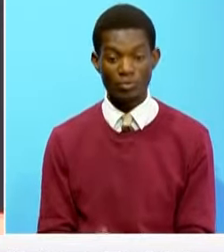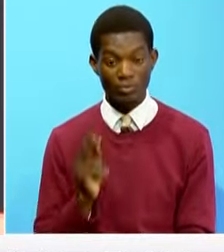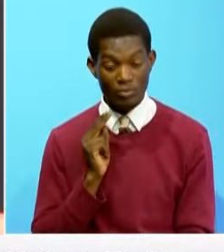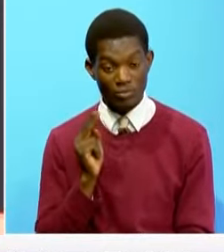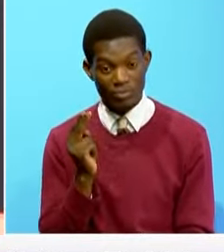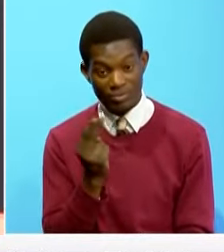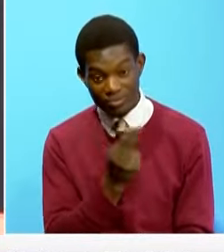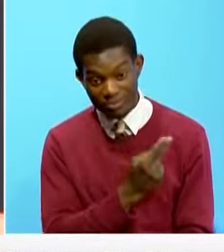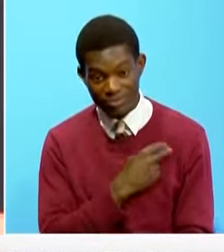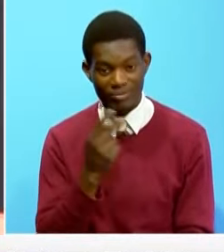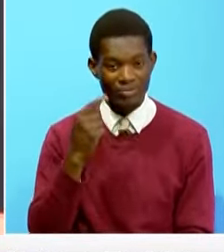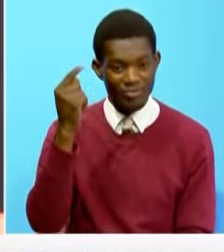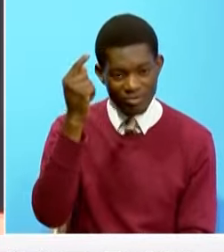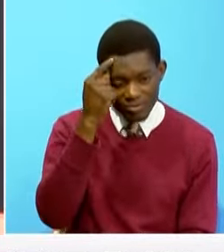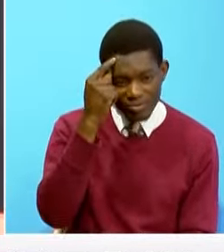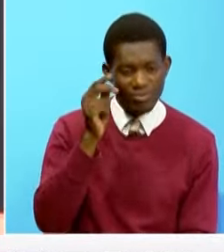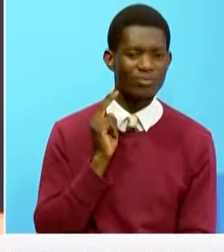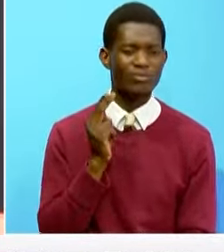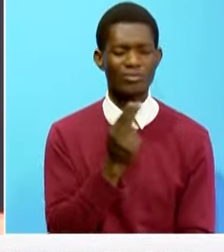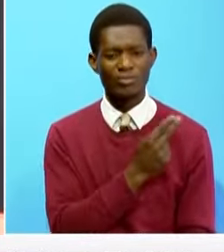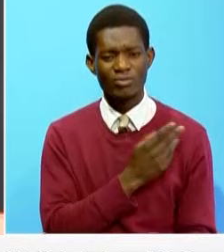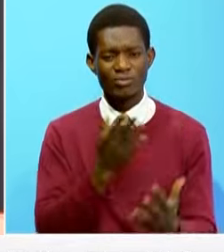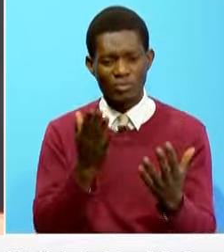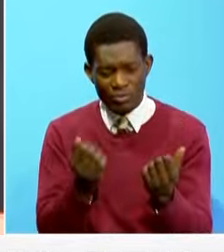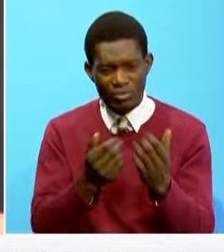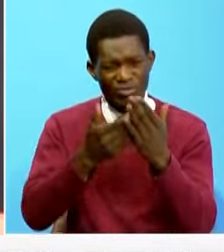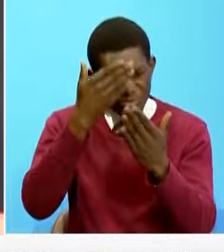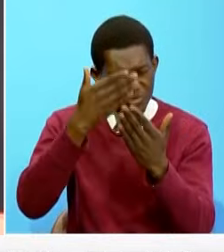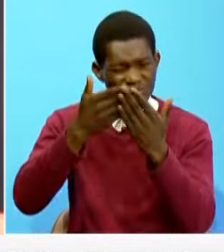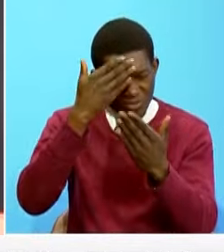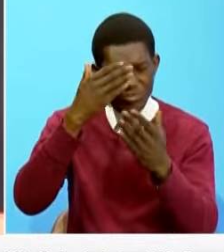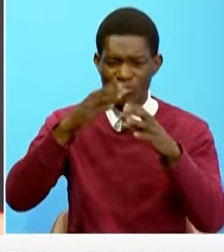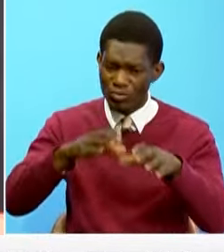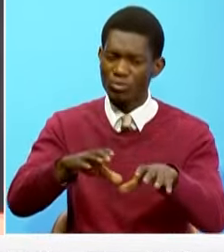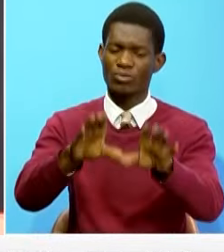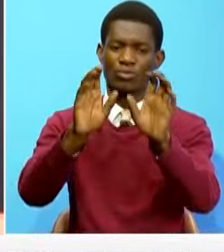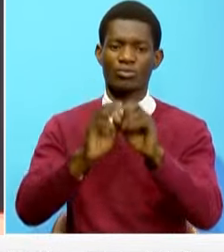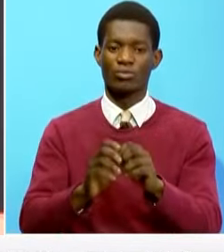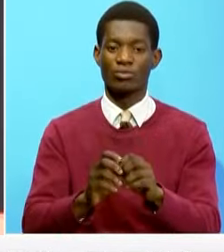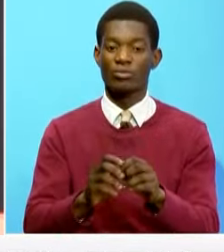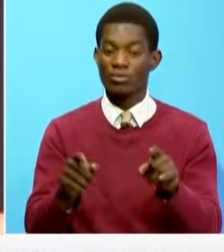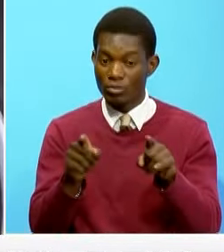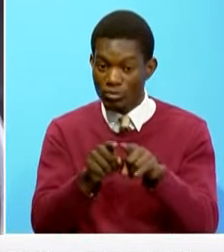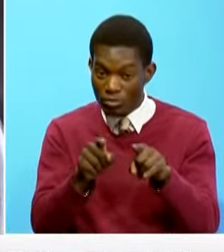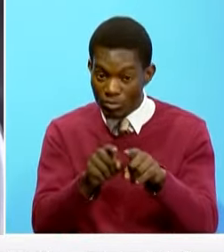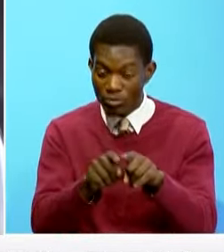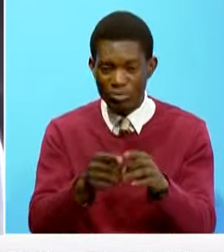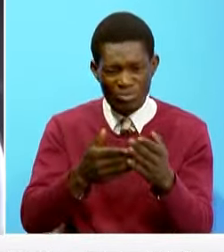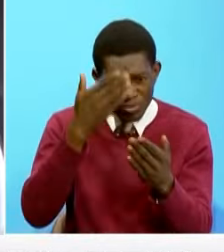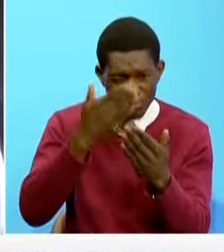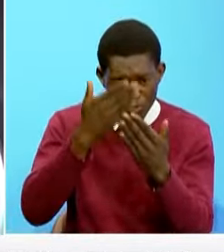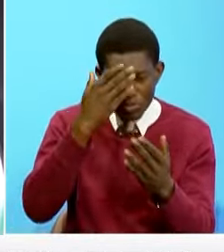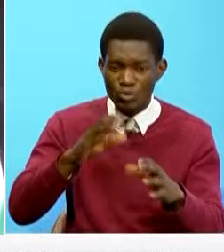also committed to lifelong learning for continued improvement in public service delivery.